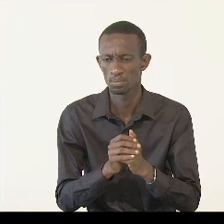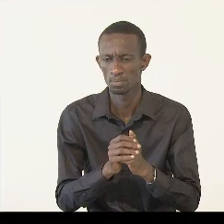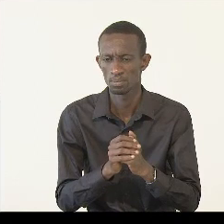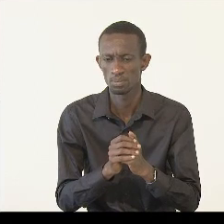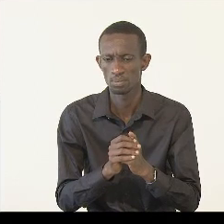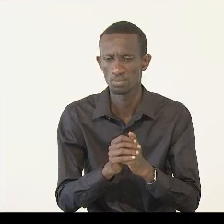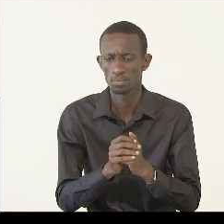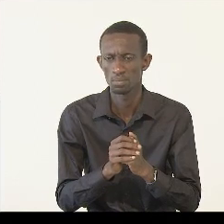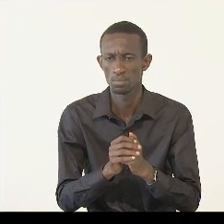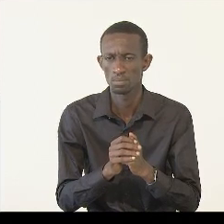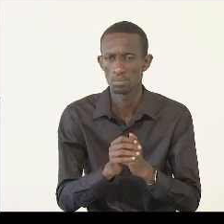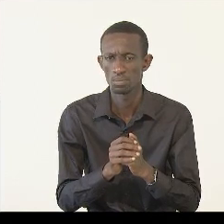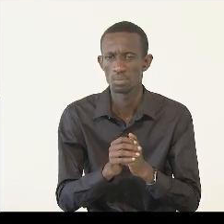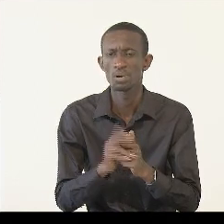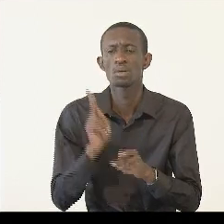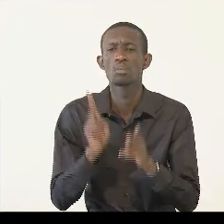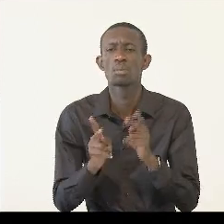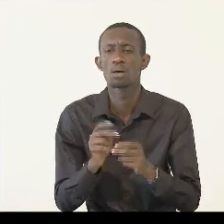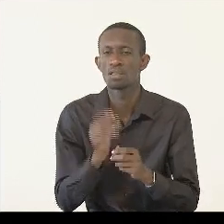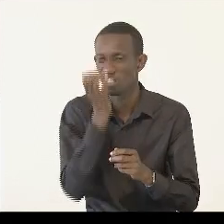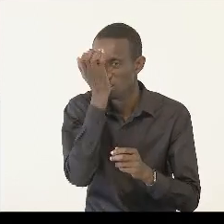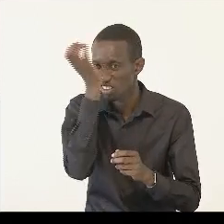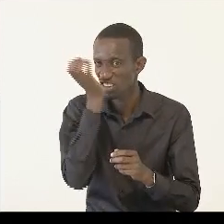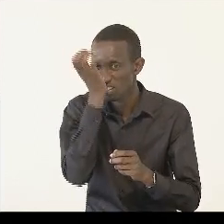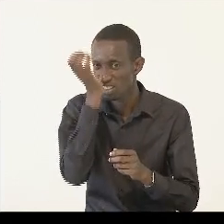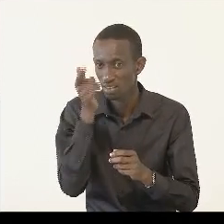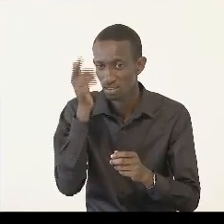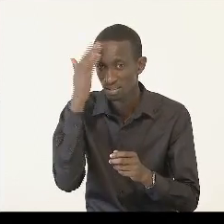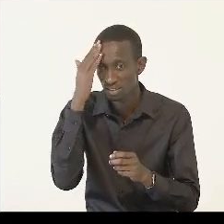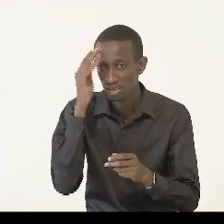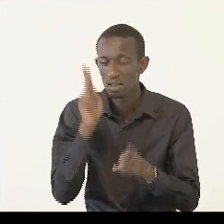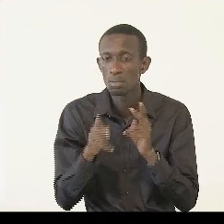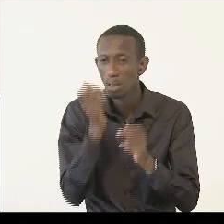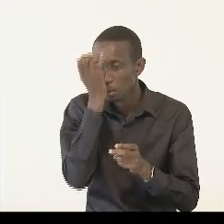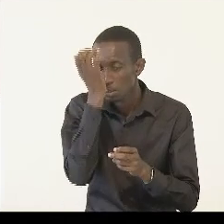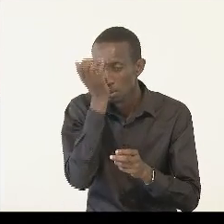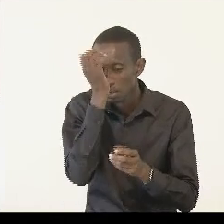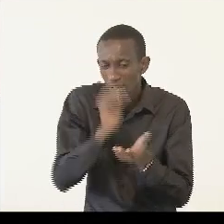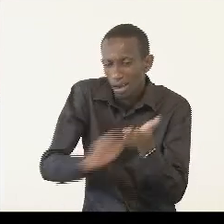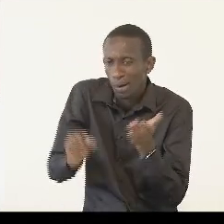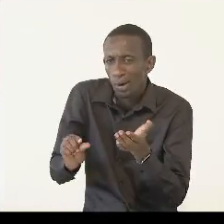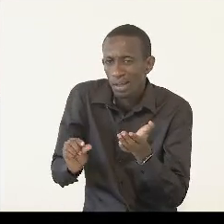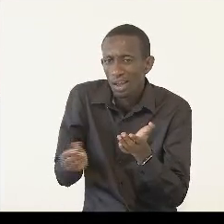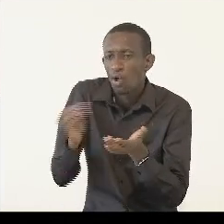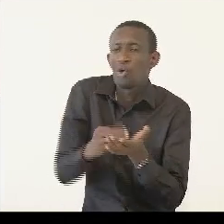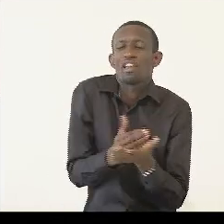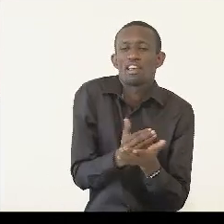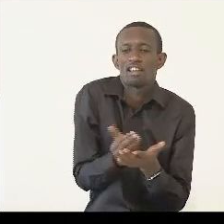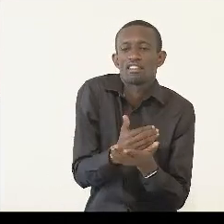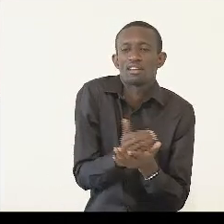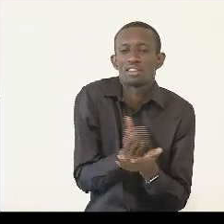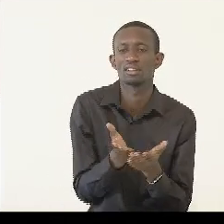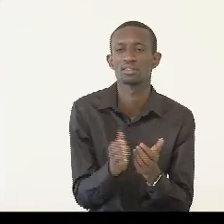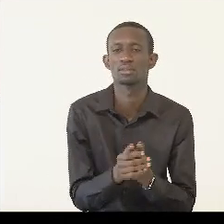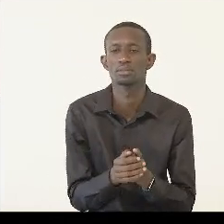ukagira kore nyine babandi batarekura. Nimubazi? So in semi-conservative, urekuraho gache mukivanga, then we'll have a new copy. And